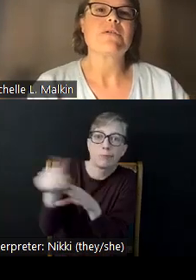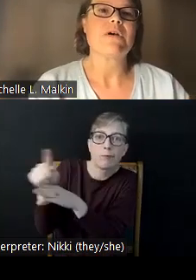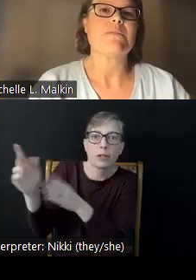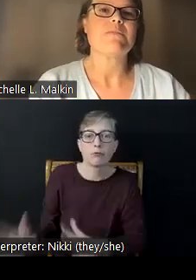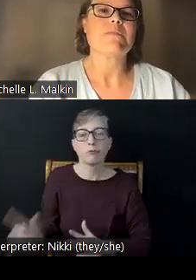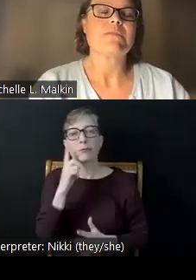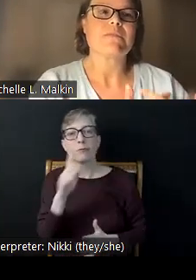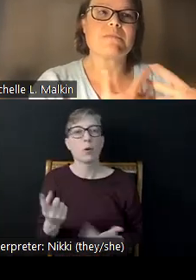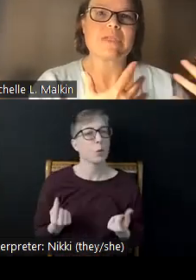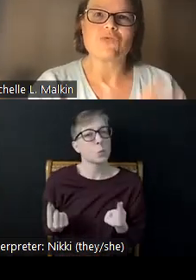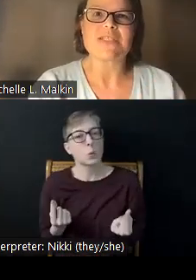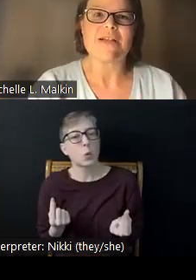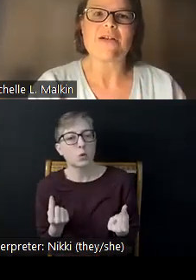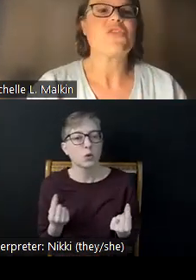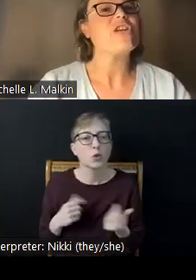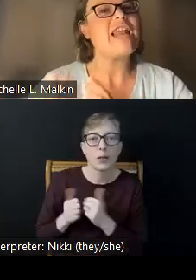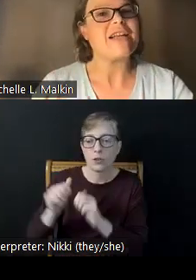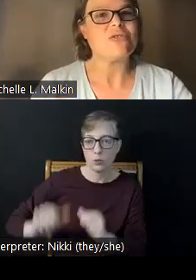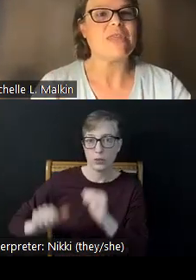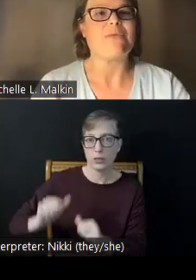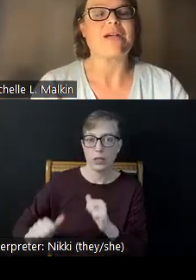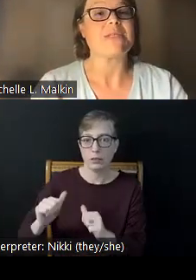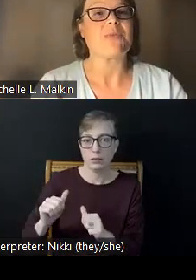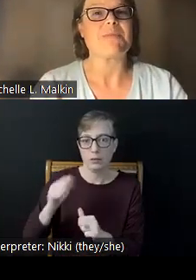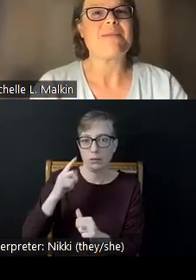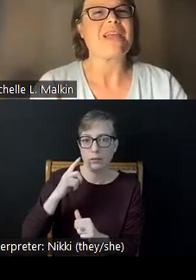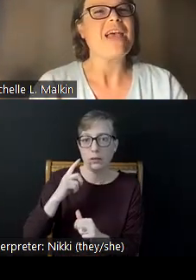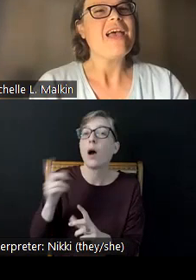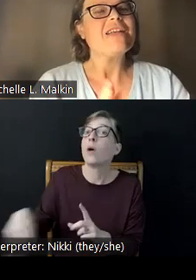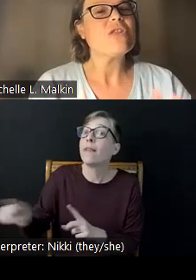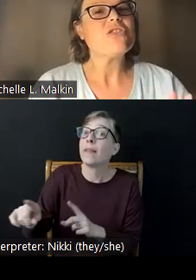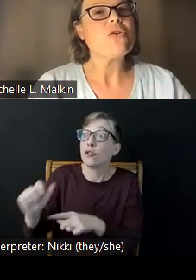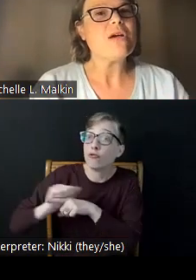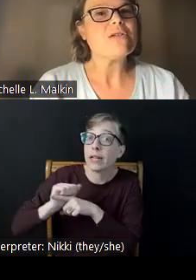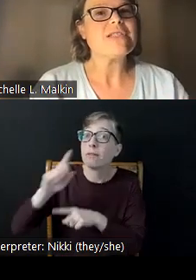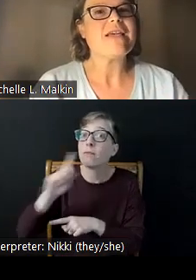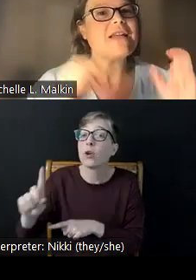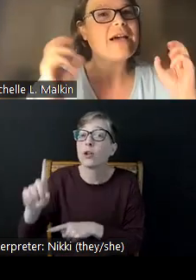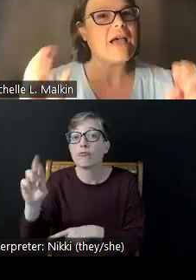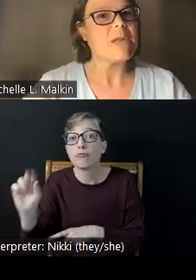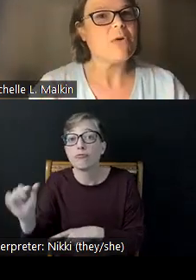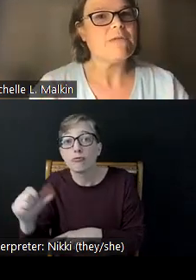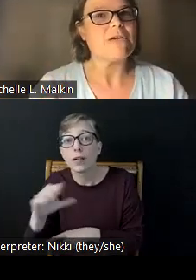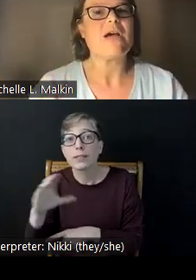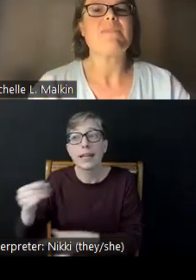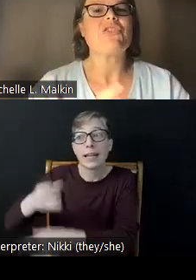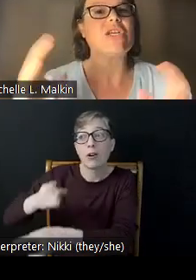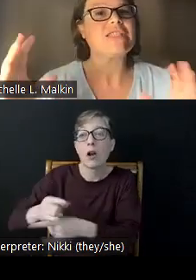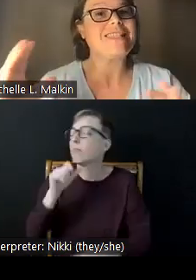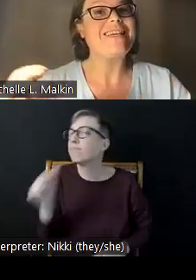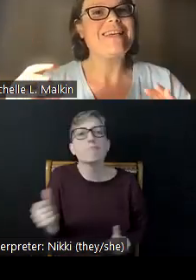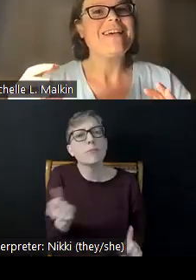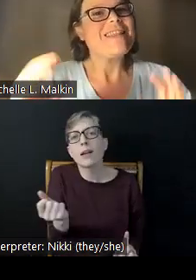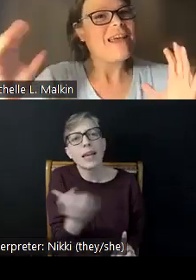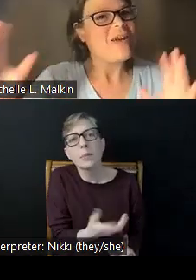for drugs and alcohol. They're not doing that when it comes to problem gambling. And so they don't understand a gambling motivated crime. They